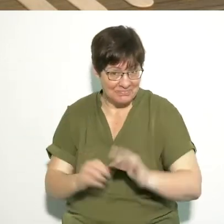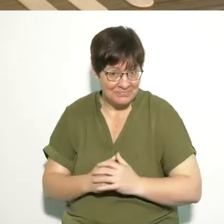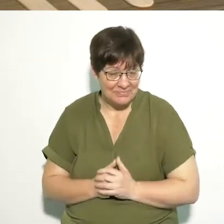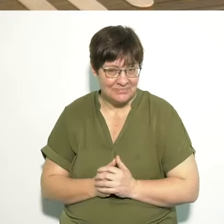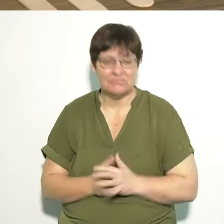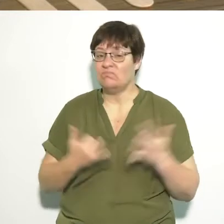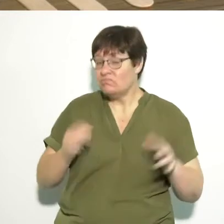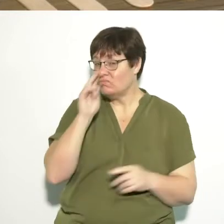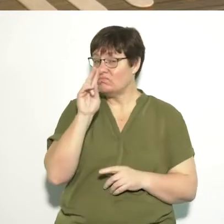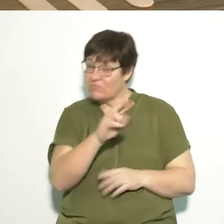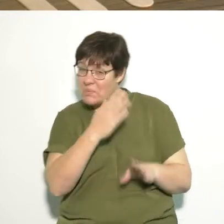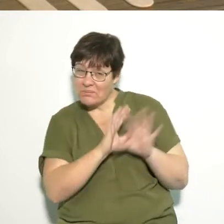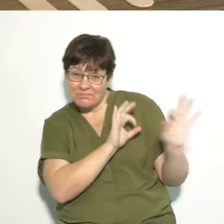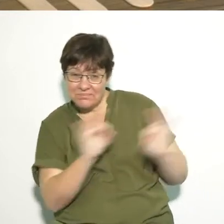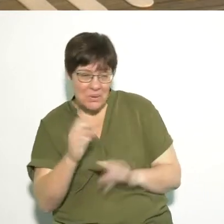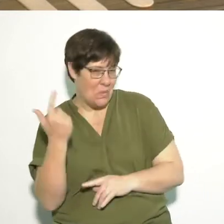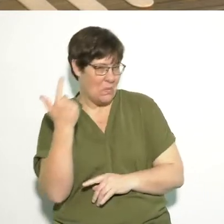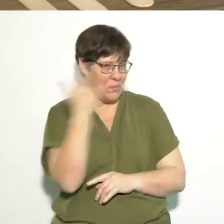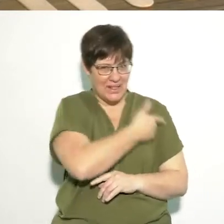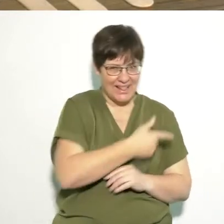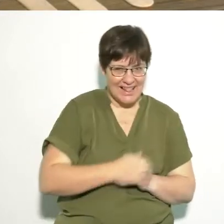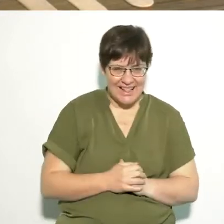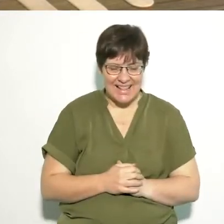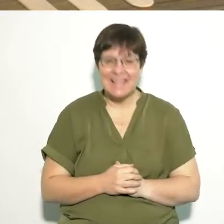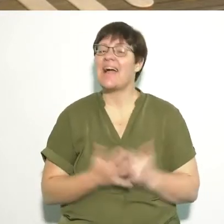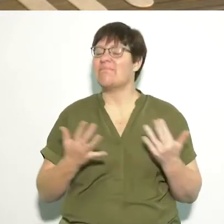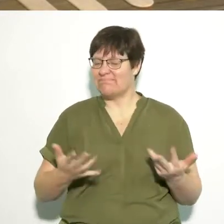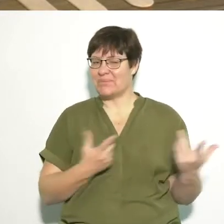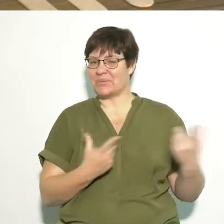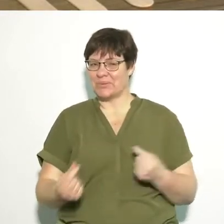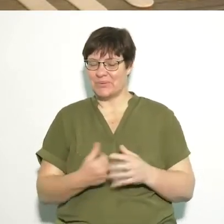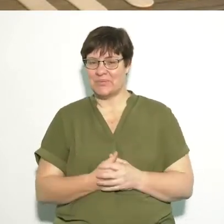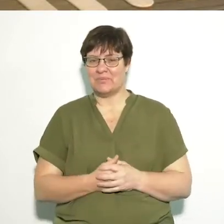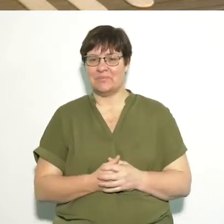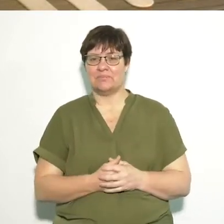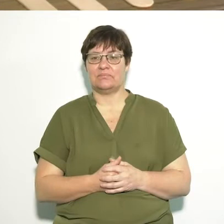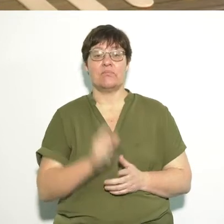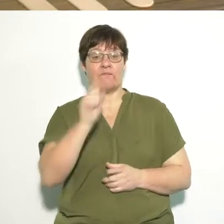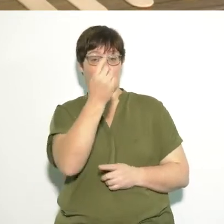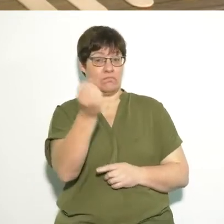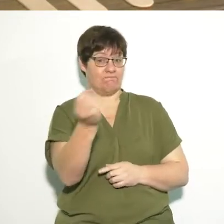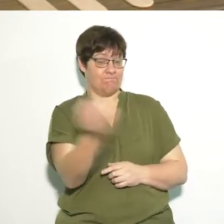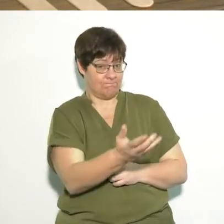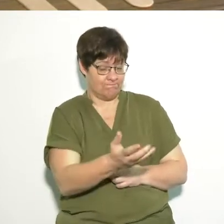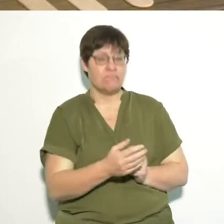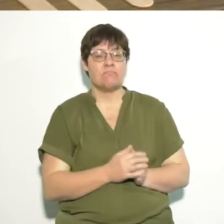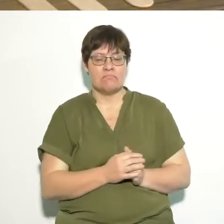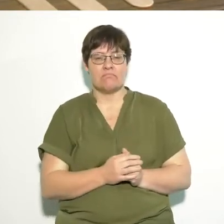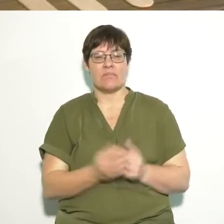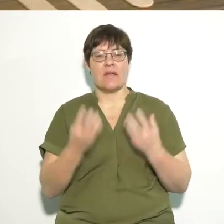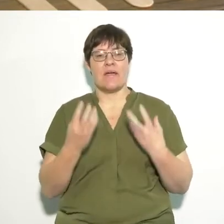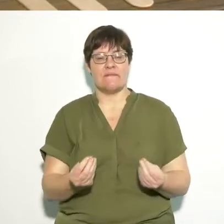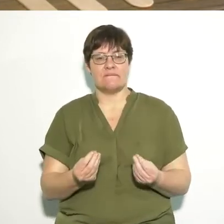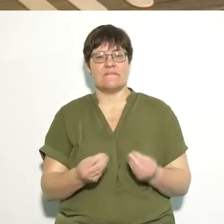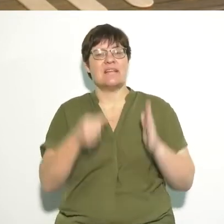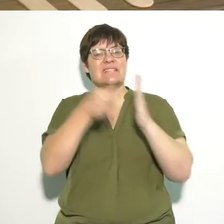game. But you see how it works? It was coming along so beautifully, and that's how we do it. So the first cube that I've done, it's got